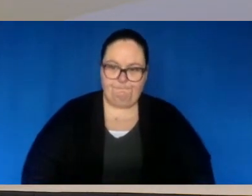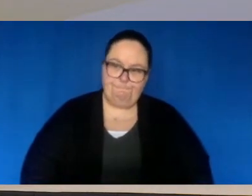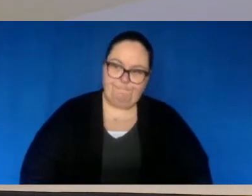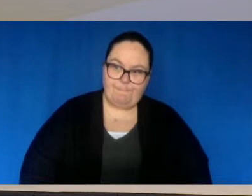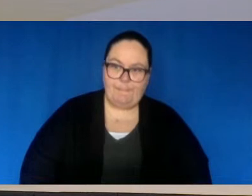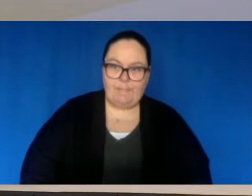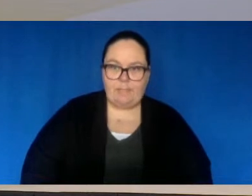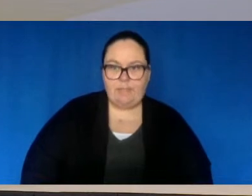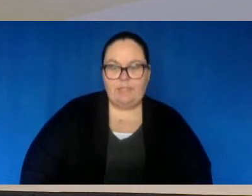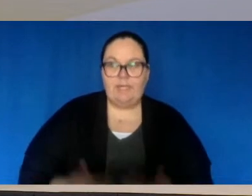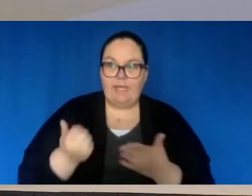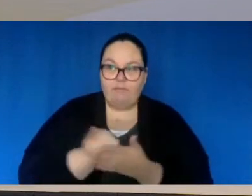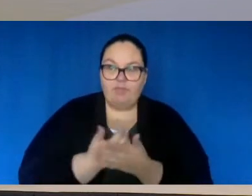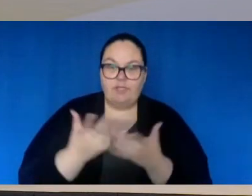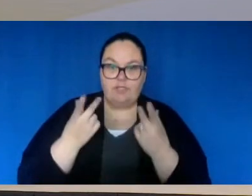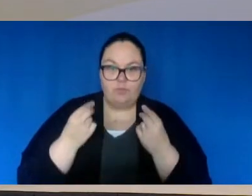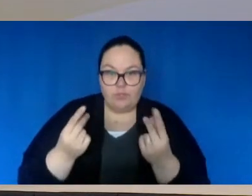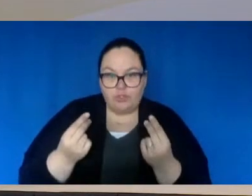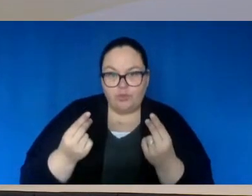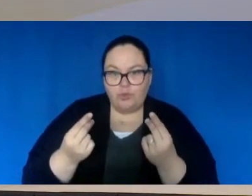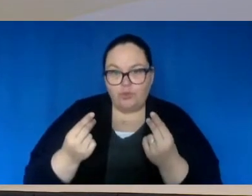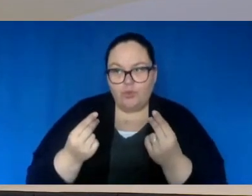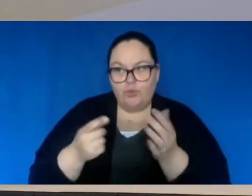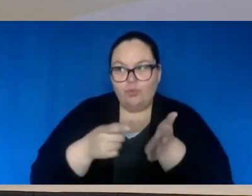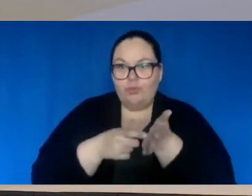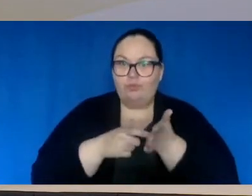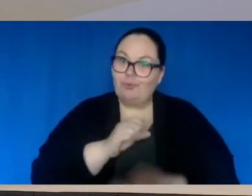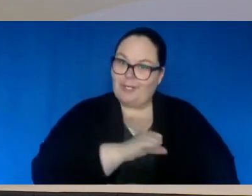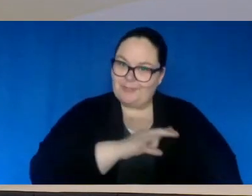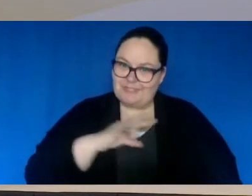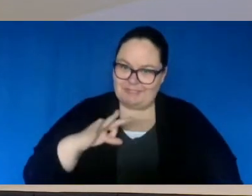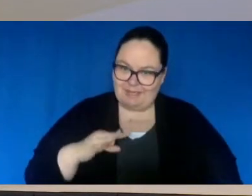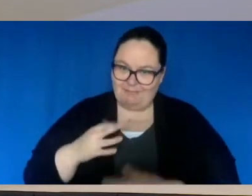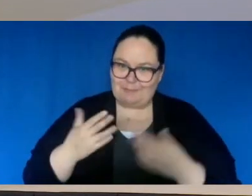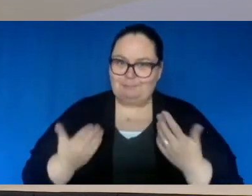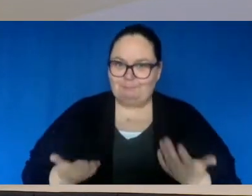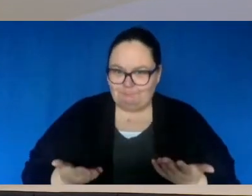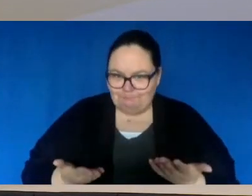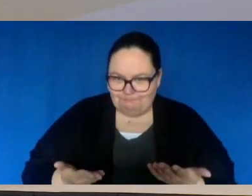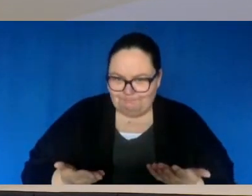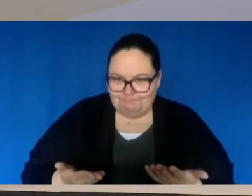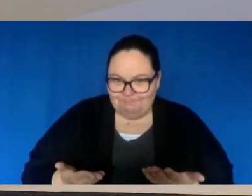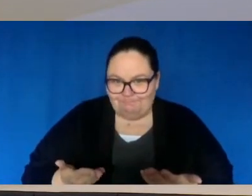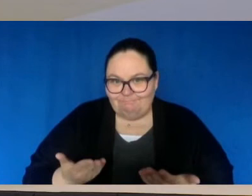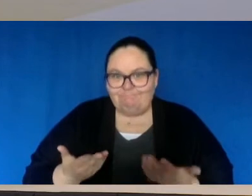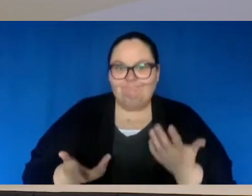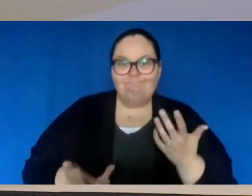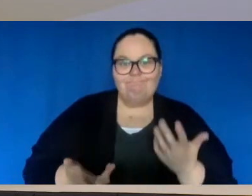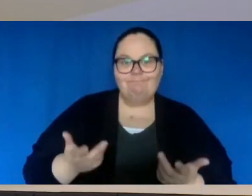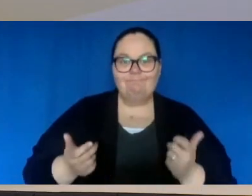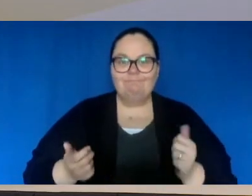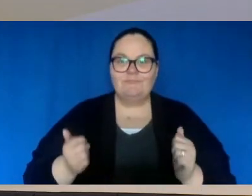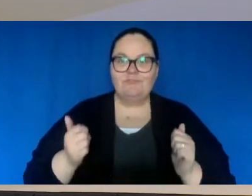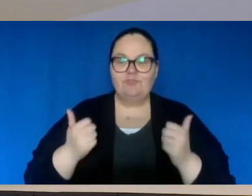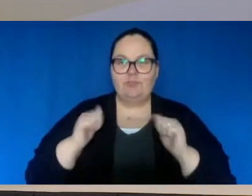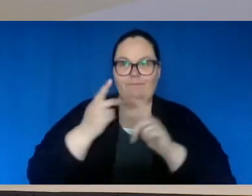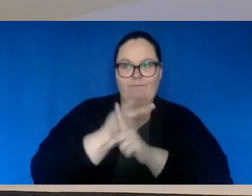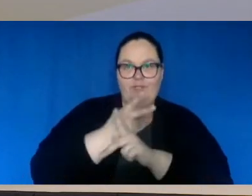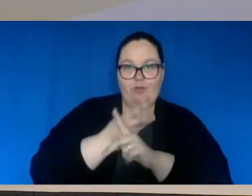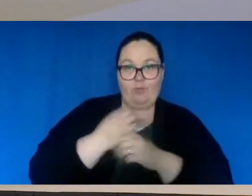everything that we do, we need to have people to do them. And so we're just trying to make sure that we have the right resources in